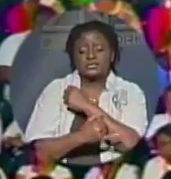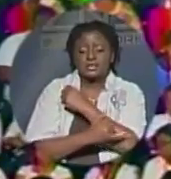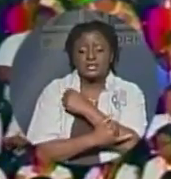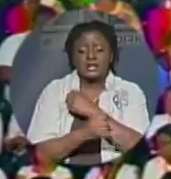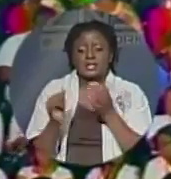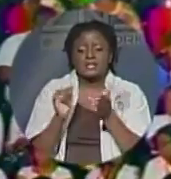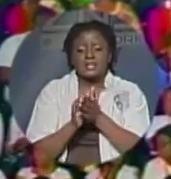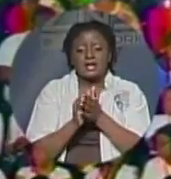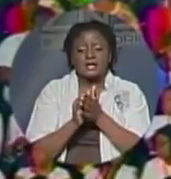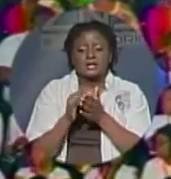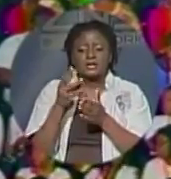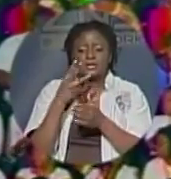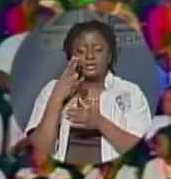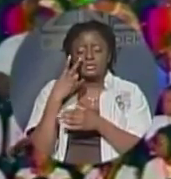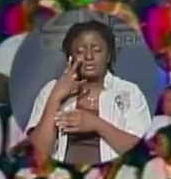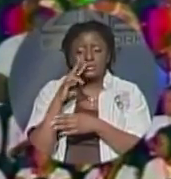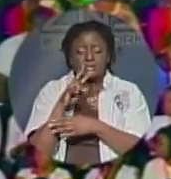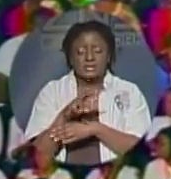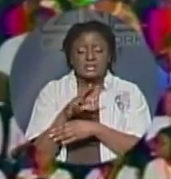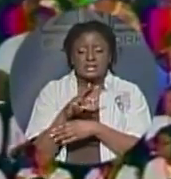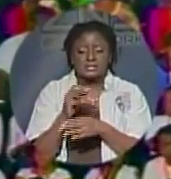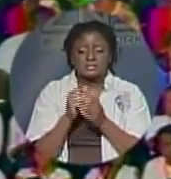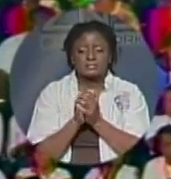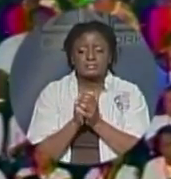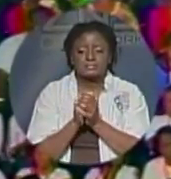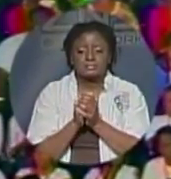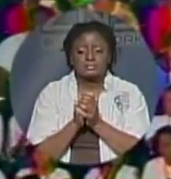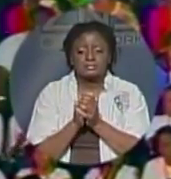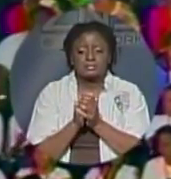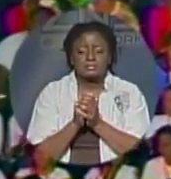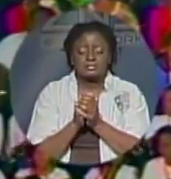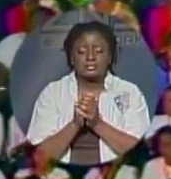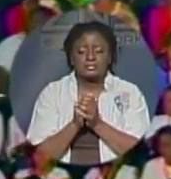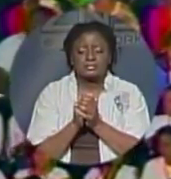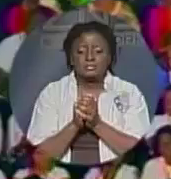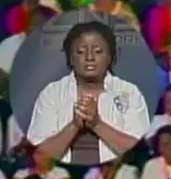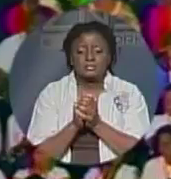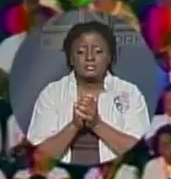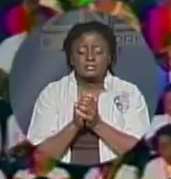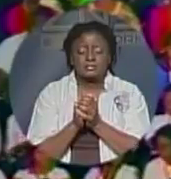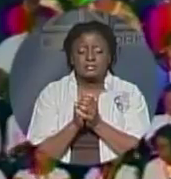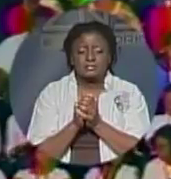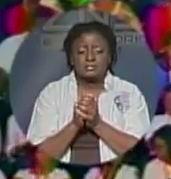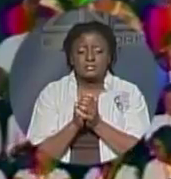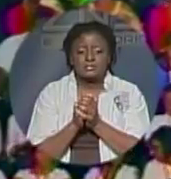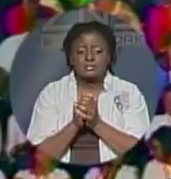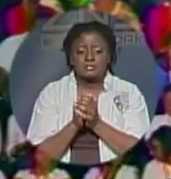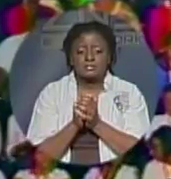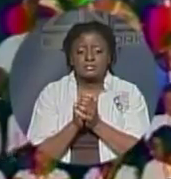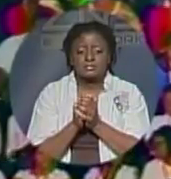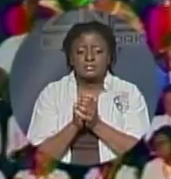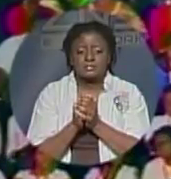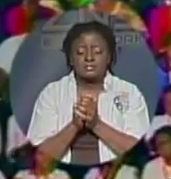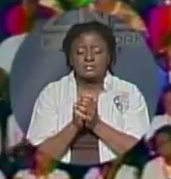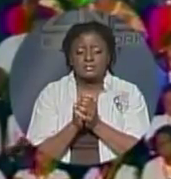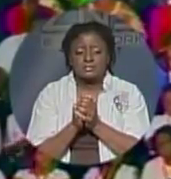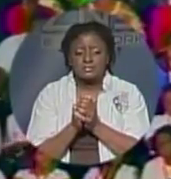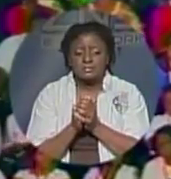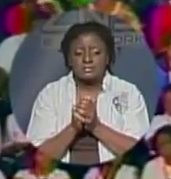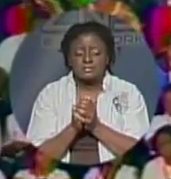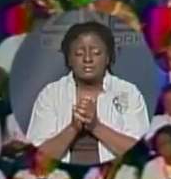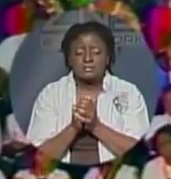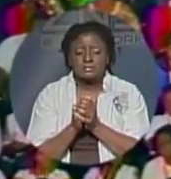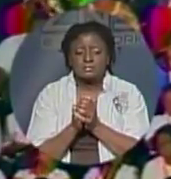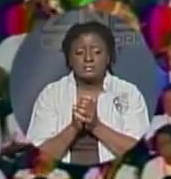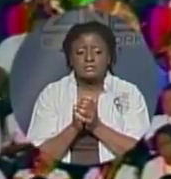The Thomas A. Robinson Stadium, the centerpiece of what will be among the foremost athletic complexes in this region, gives full expression to the